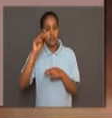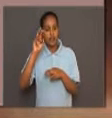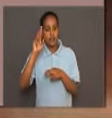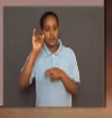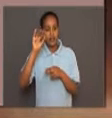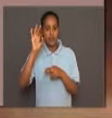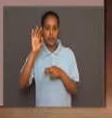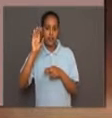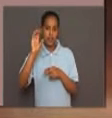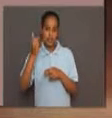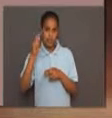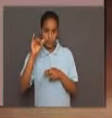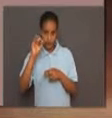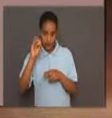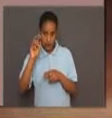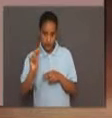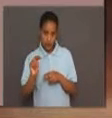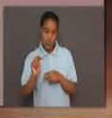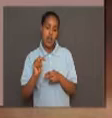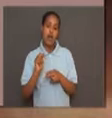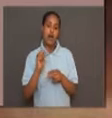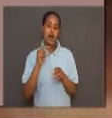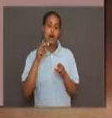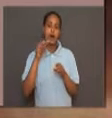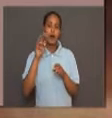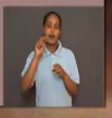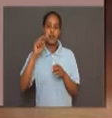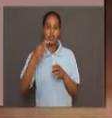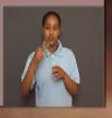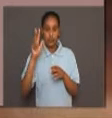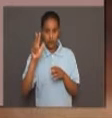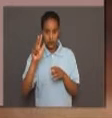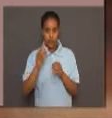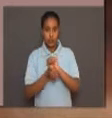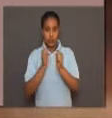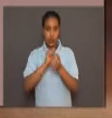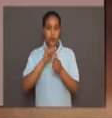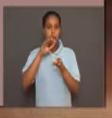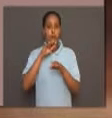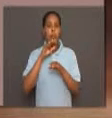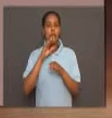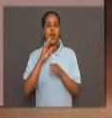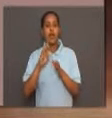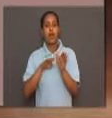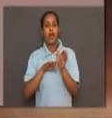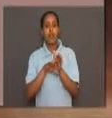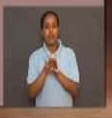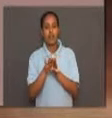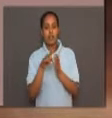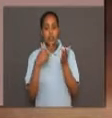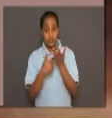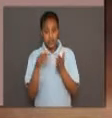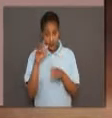This means that the ammonium is again changed by bacteria.